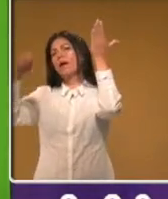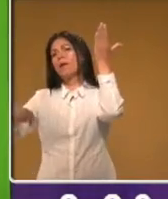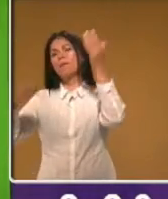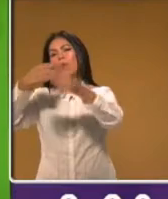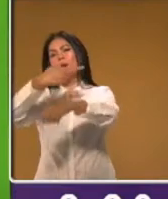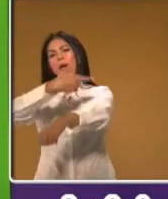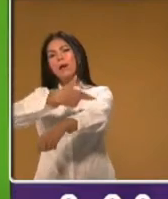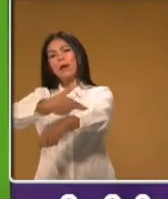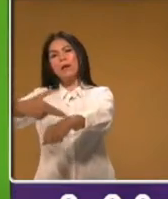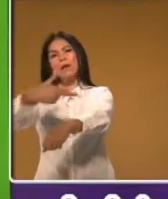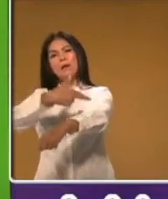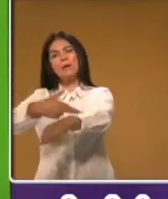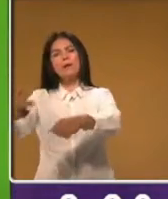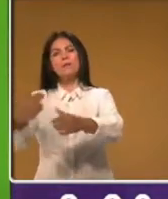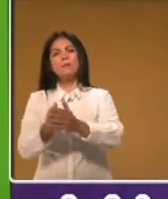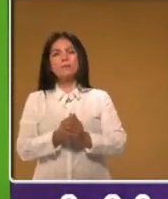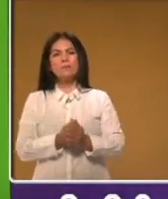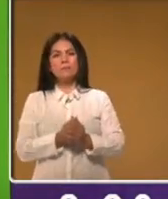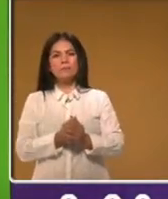be that